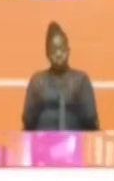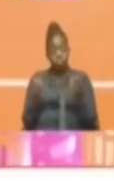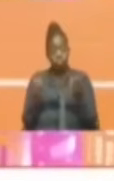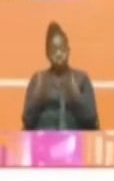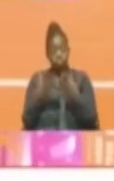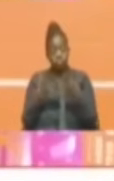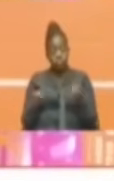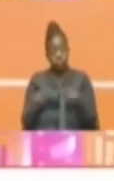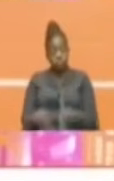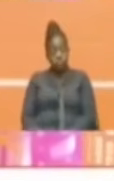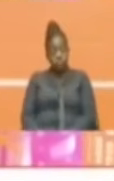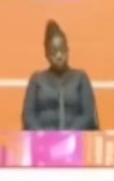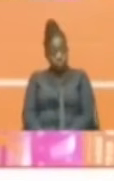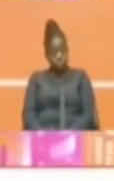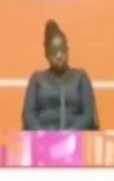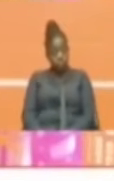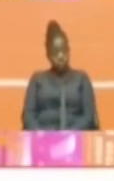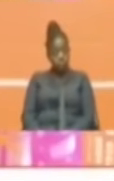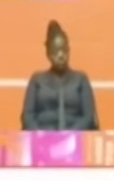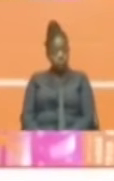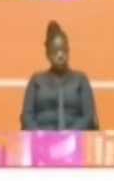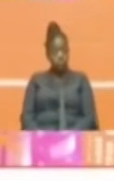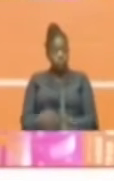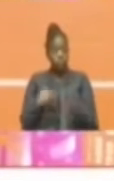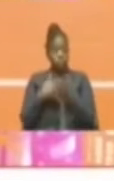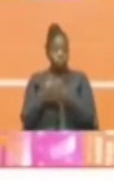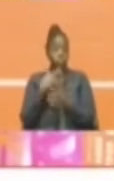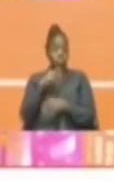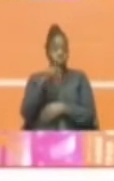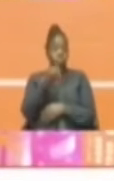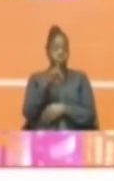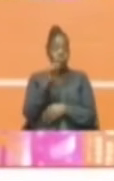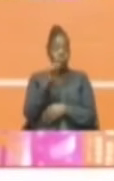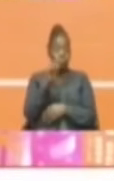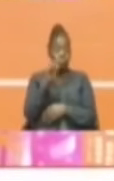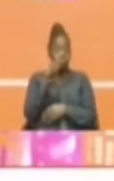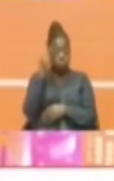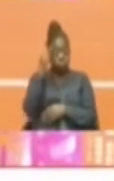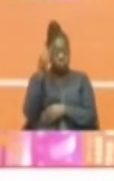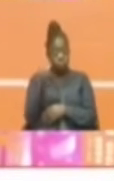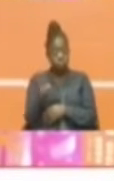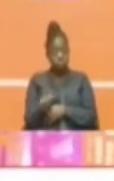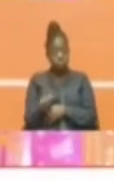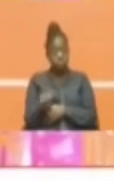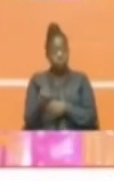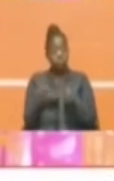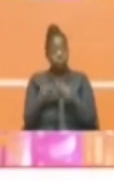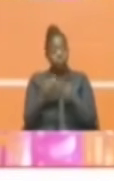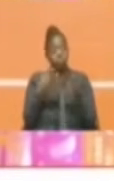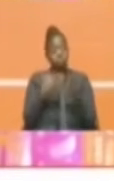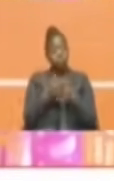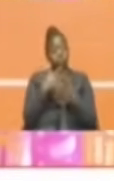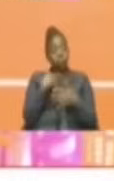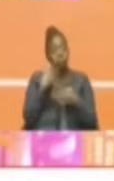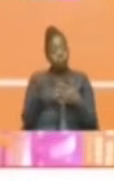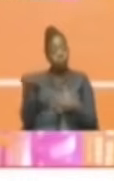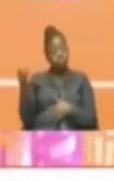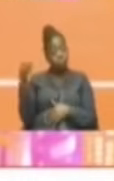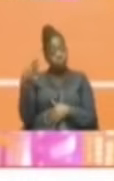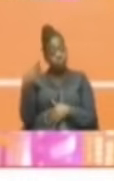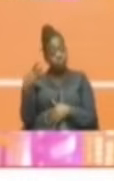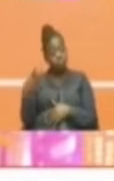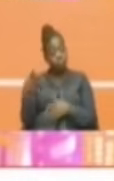wa Akuma kakajia ketaga data wa cent Akuma kakajia ketaga kwa